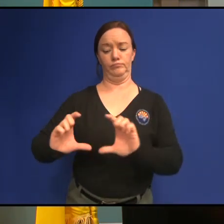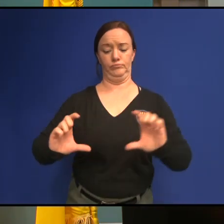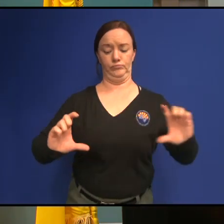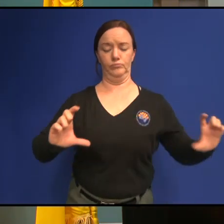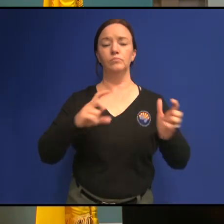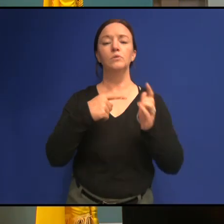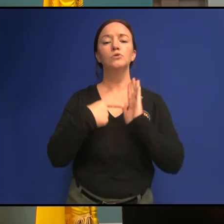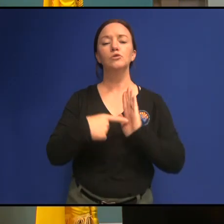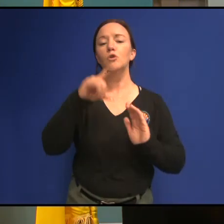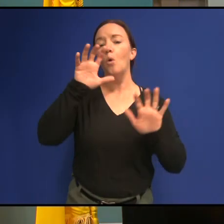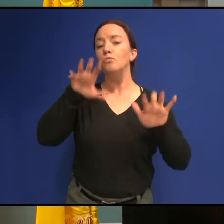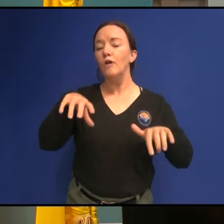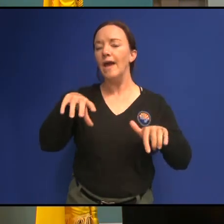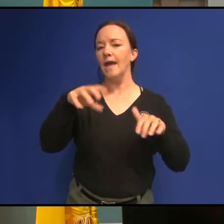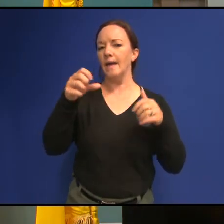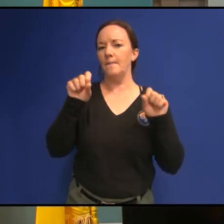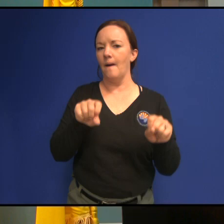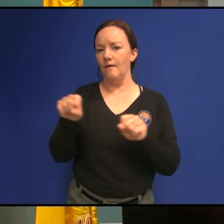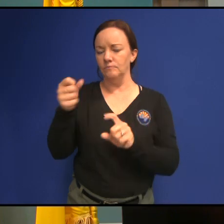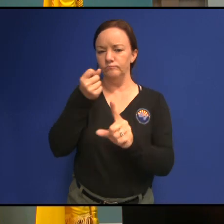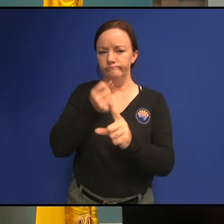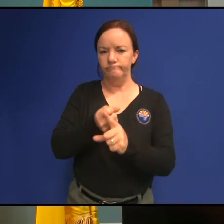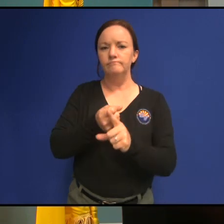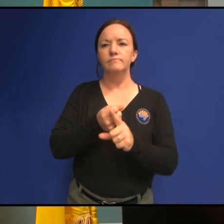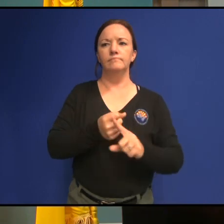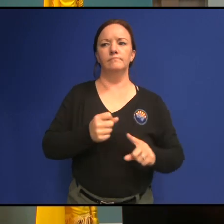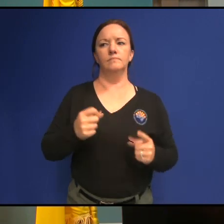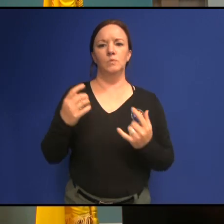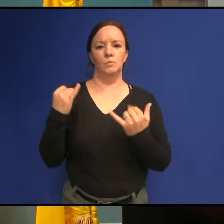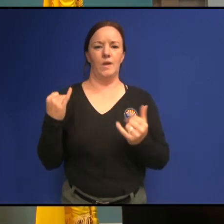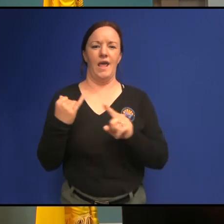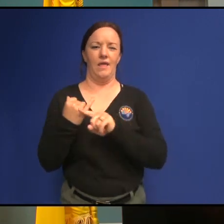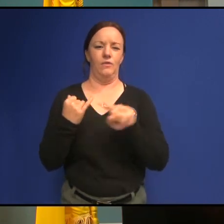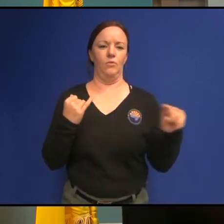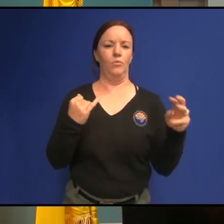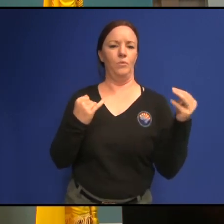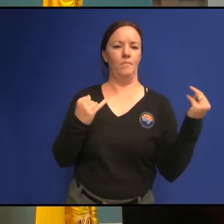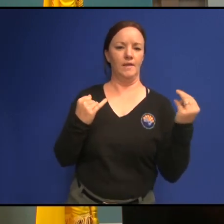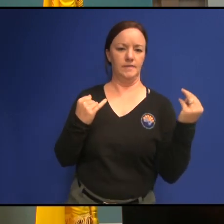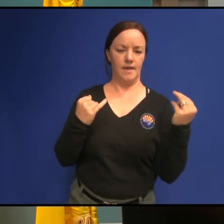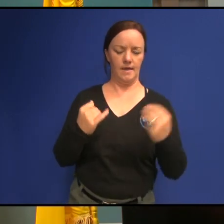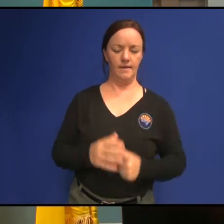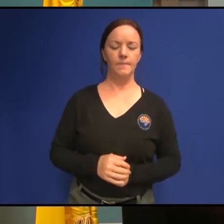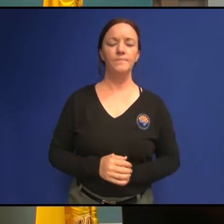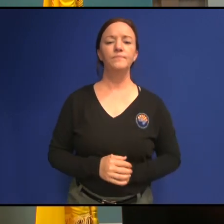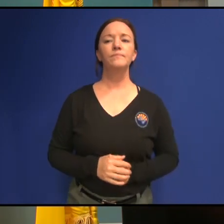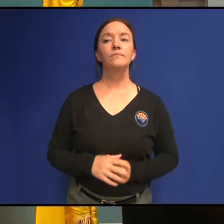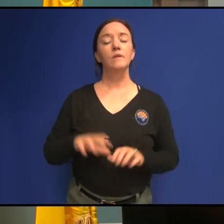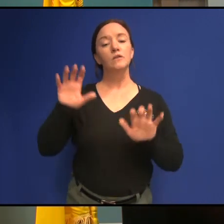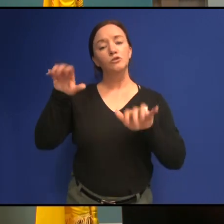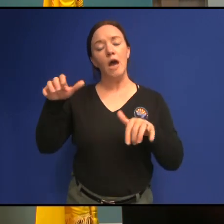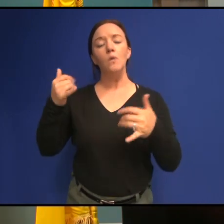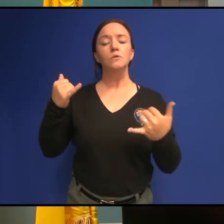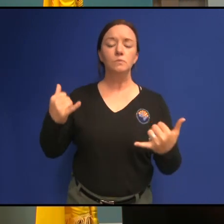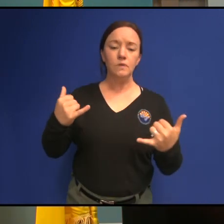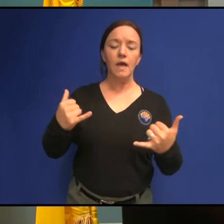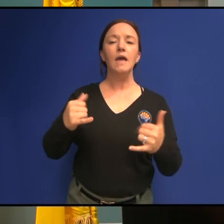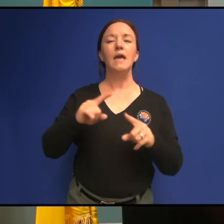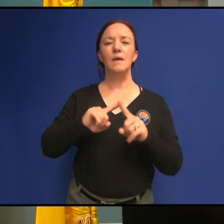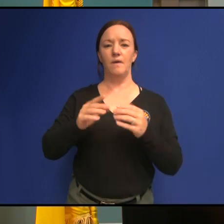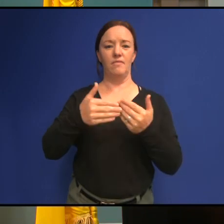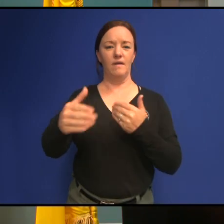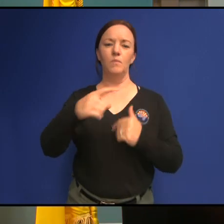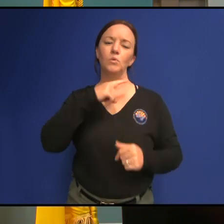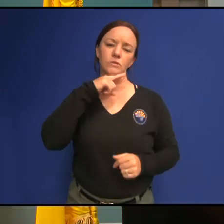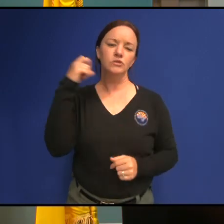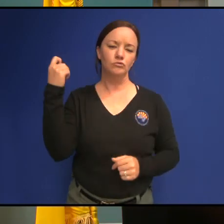weekend into Monday, and really just see more showers today and then pretty much dry through the weekend and into Monday. So let's move